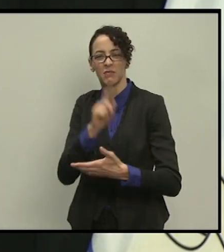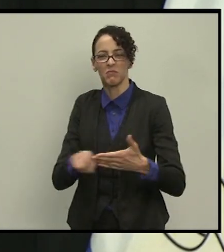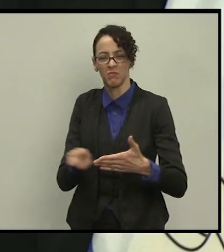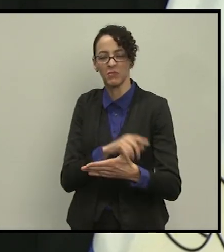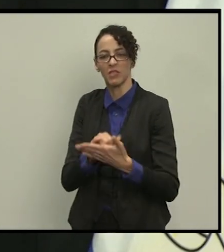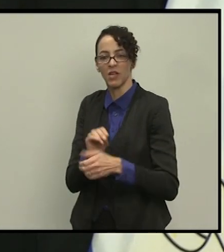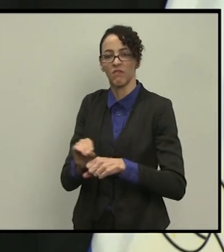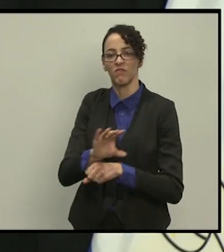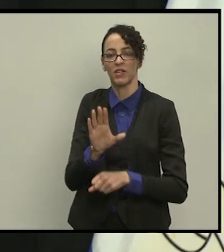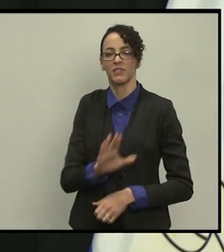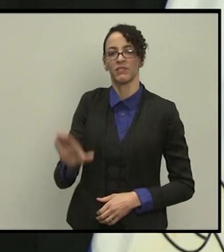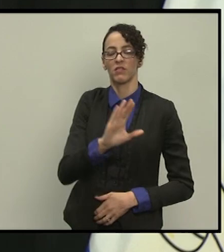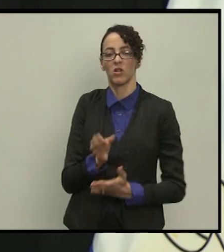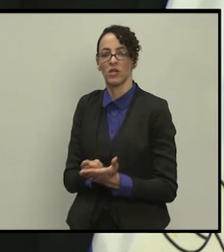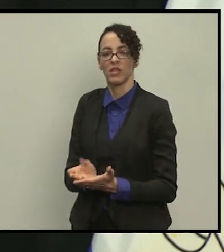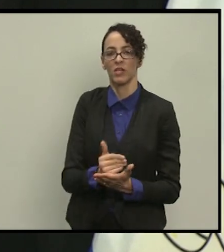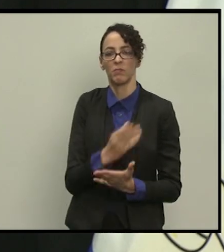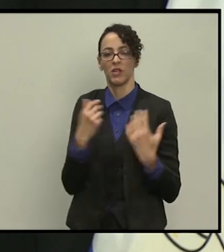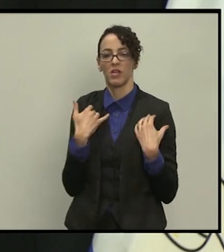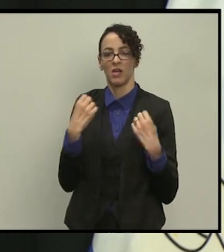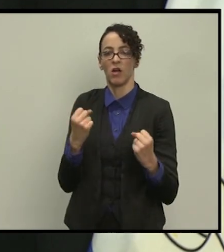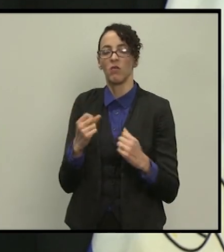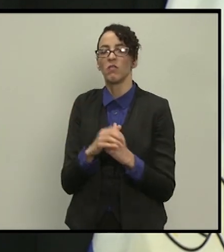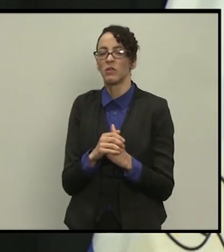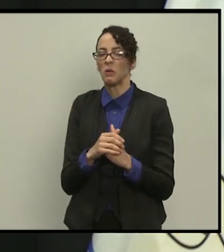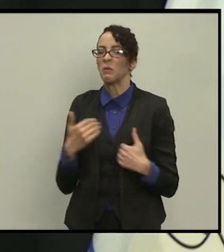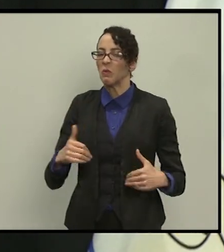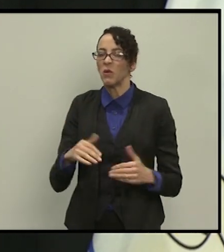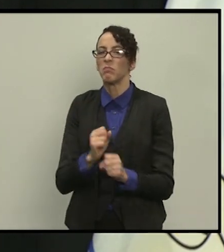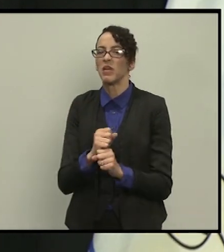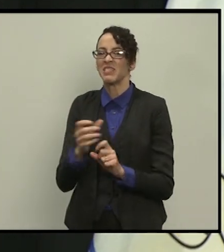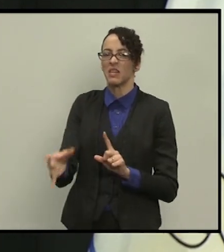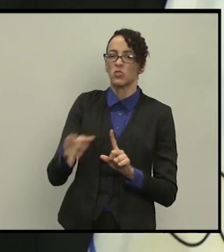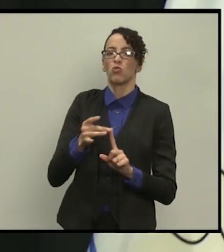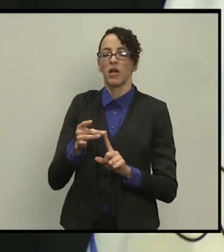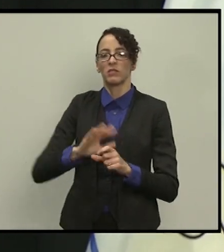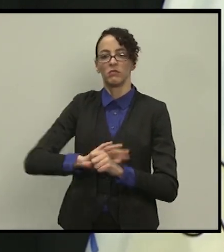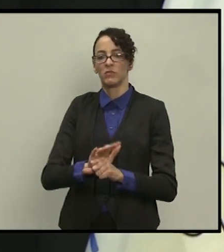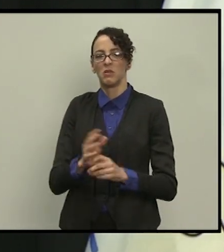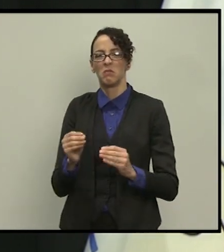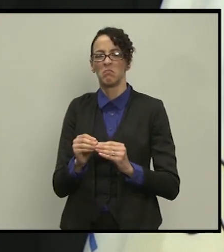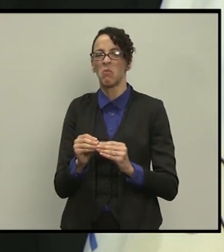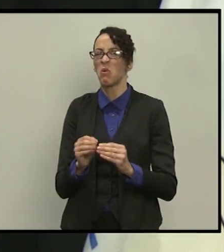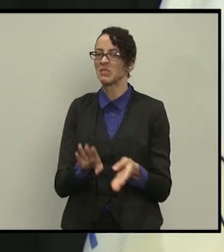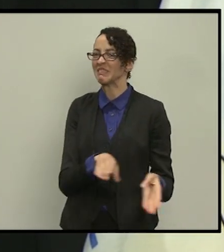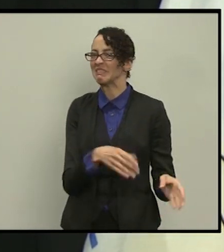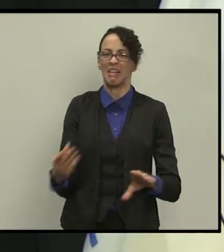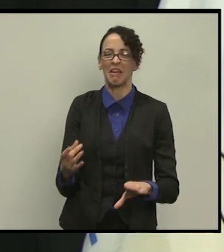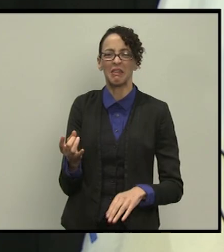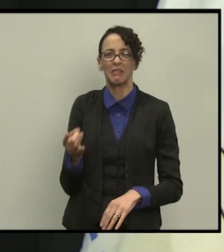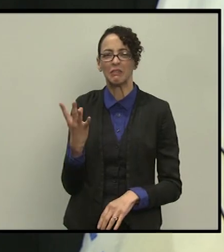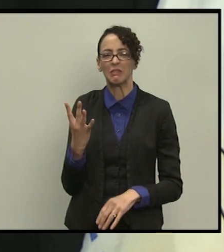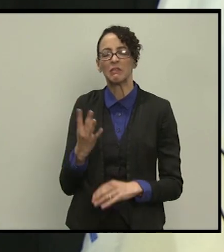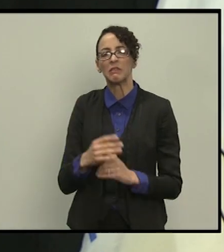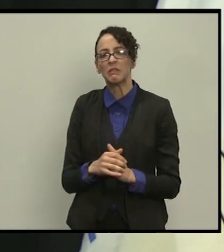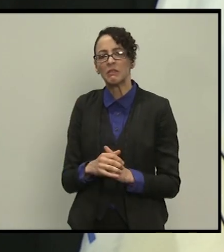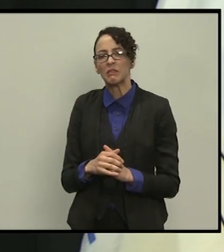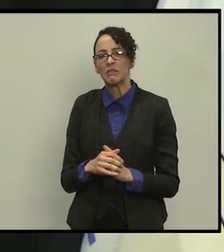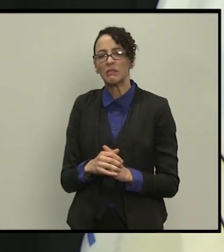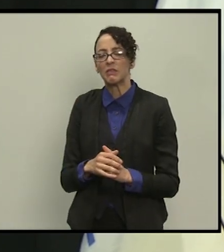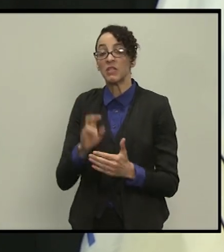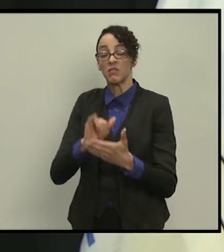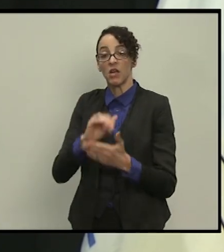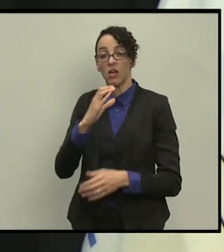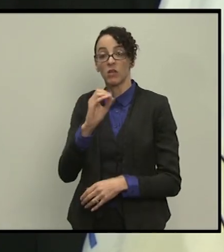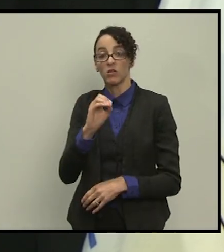the coronavirus more likely and more lethal. Beyond the physical health, the economic impacts of COVID-19 are